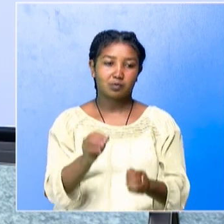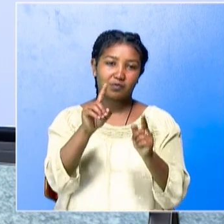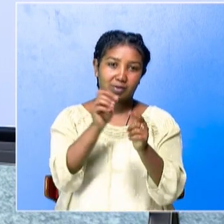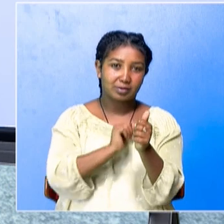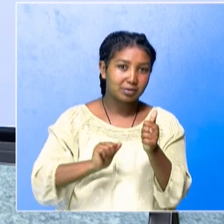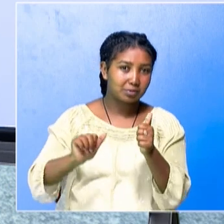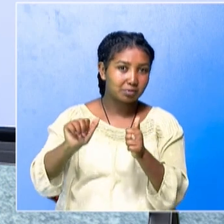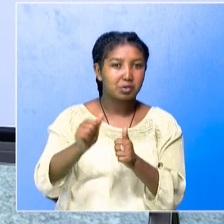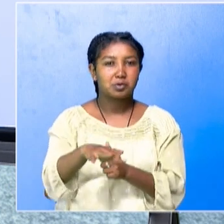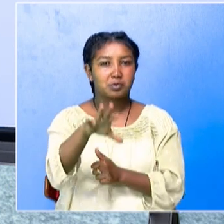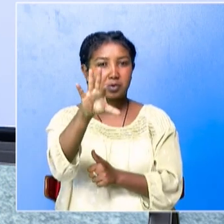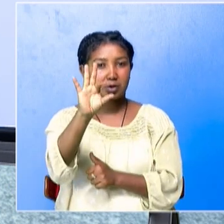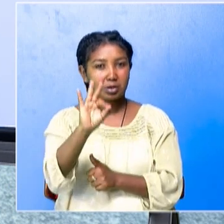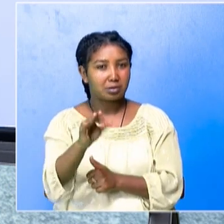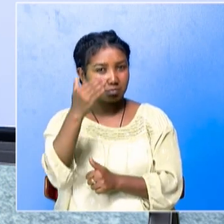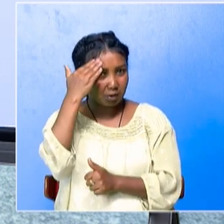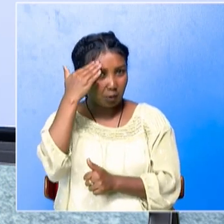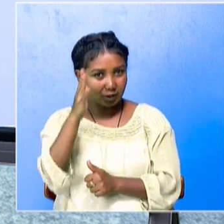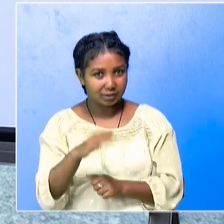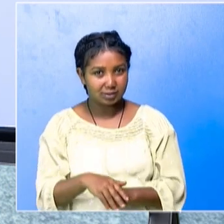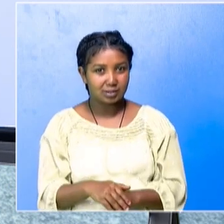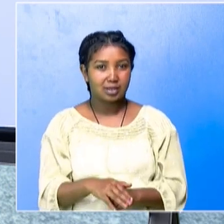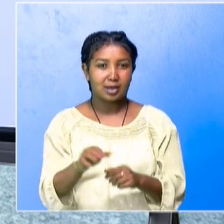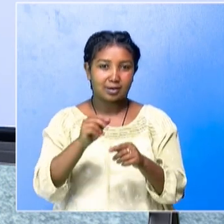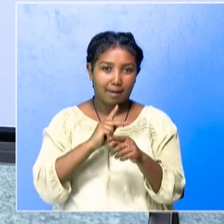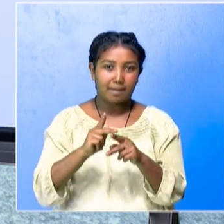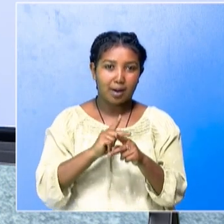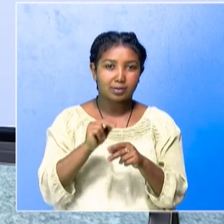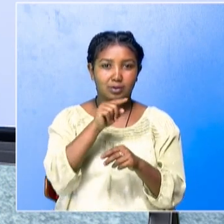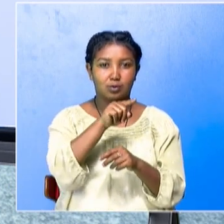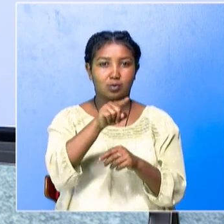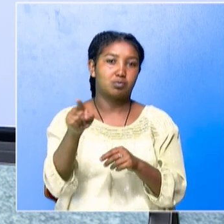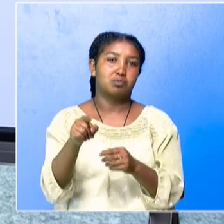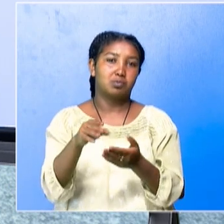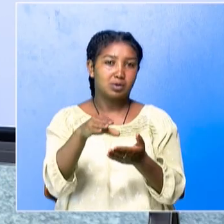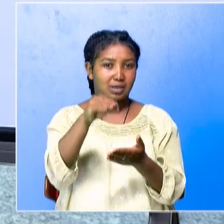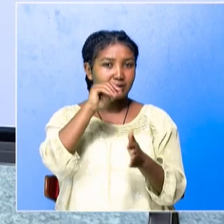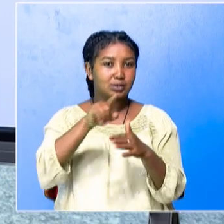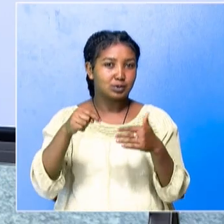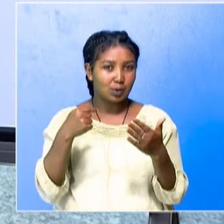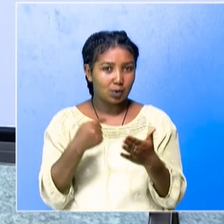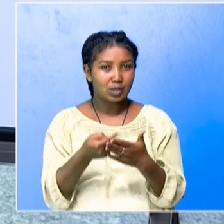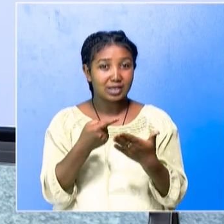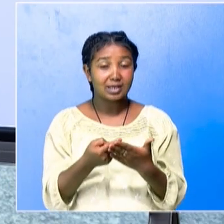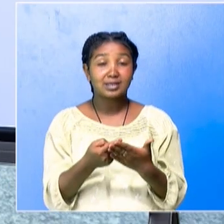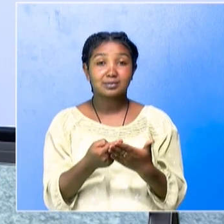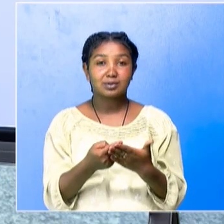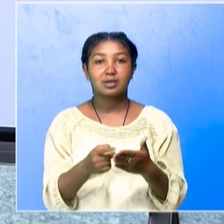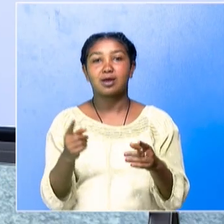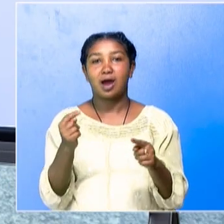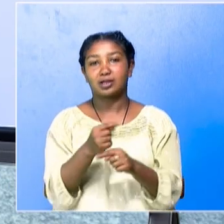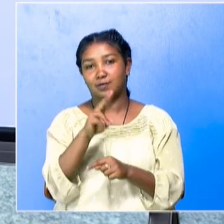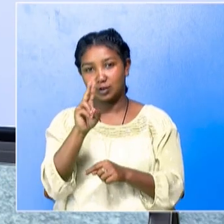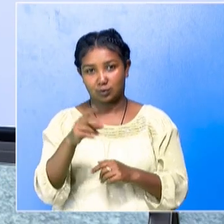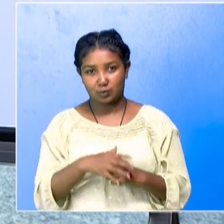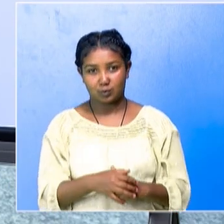exam to get more knowledge and practice your lesson. So here is also activity